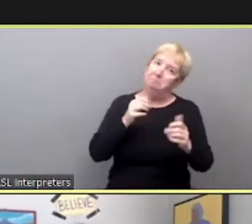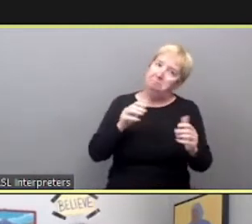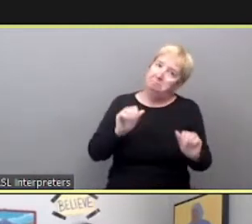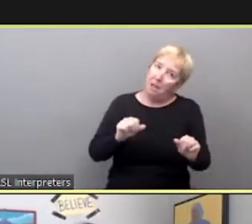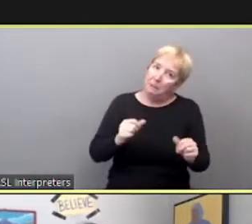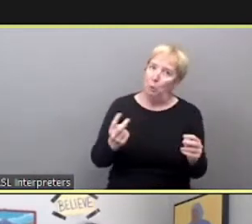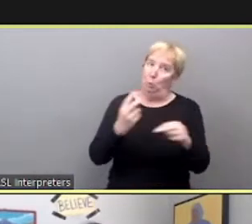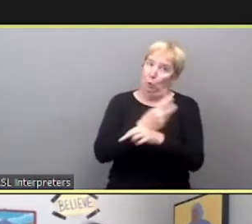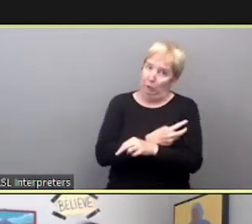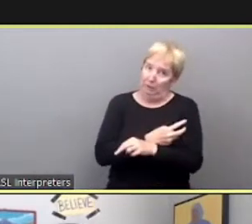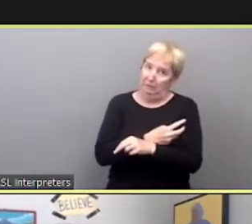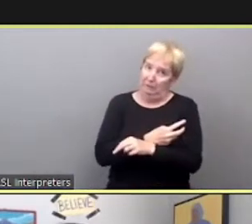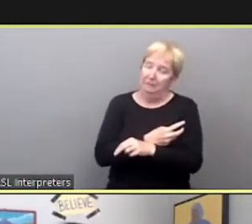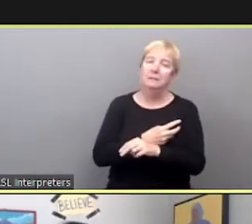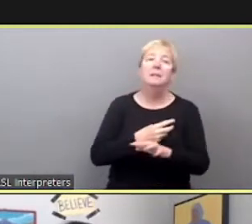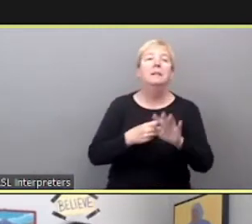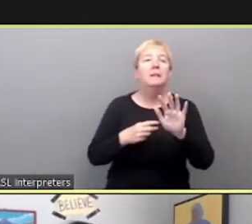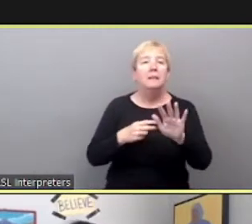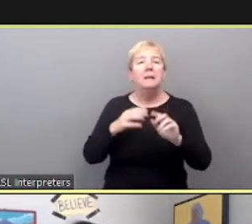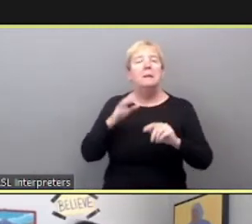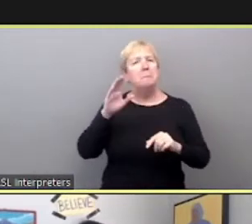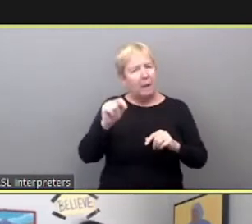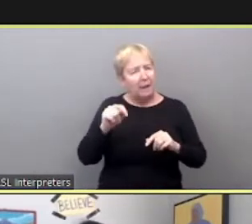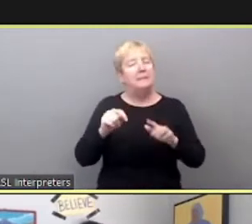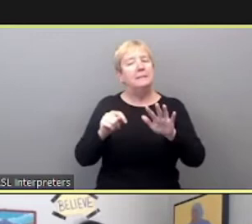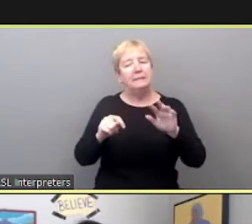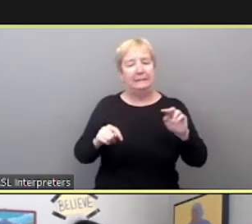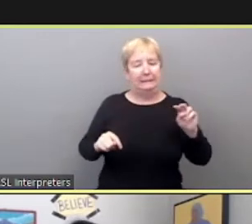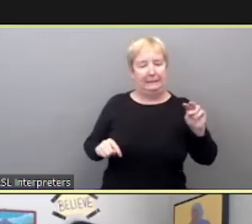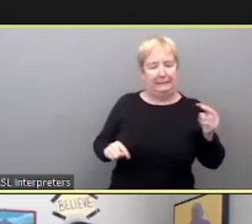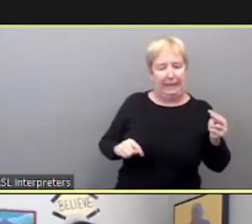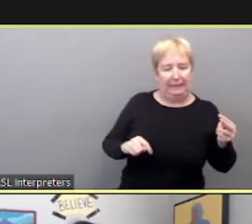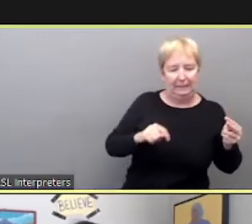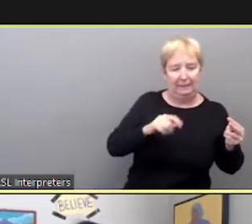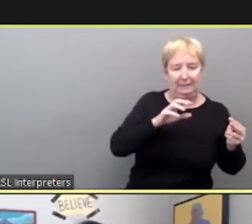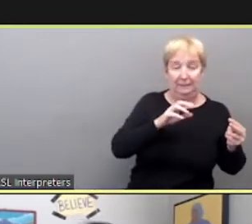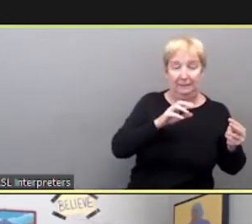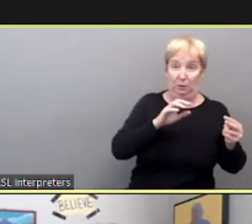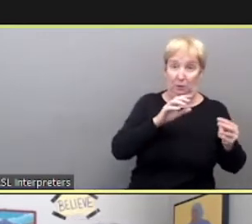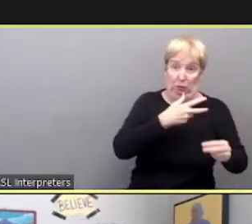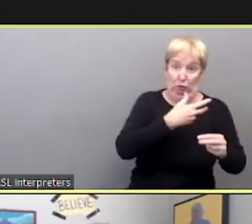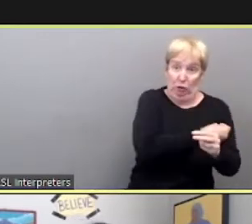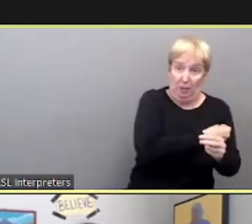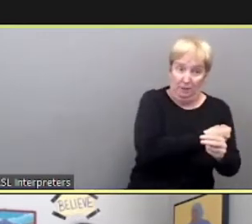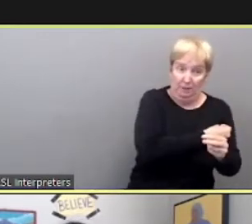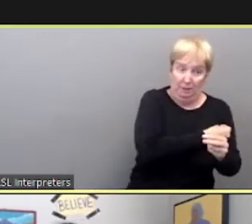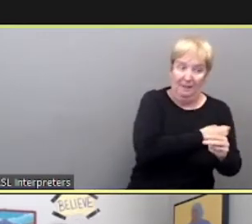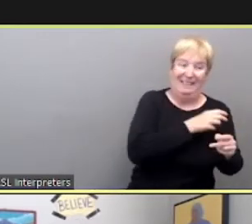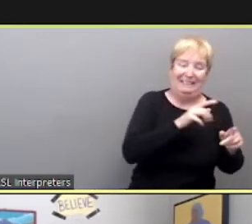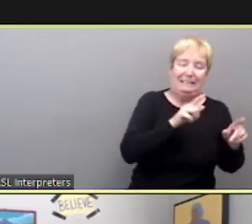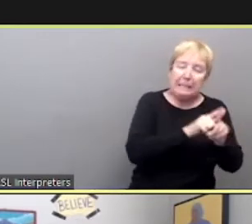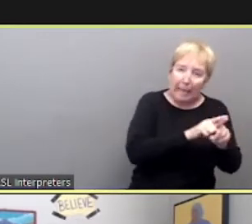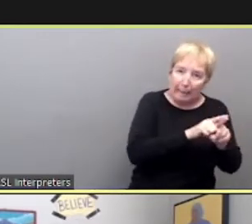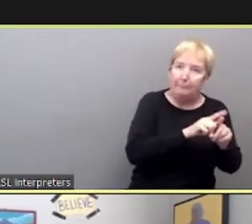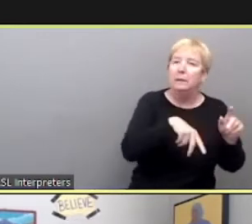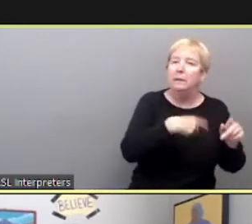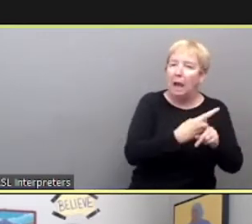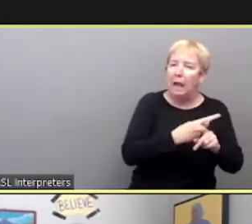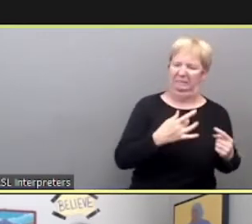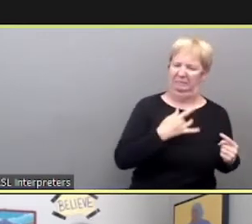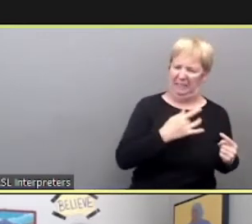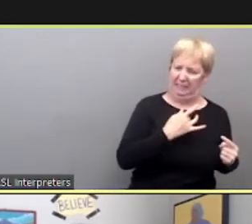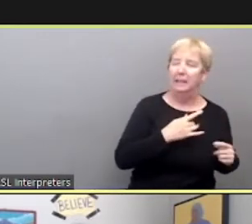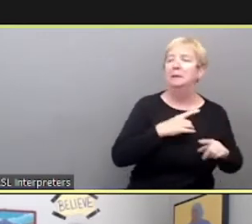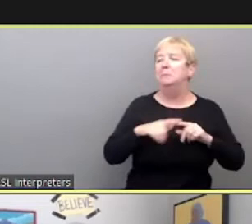CDC shows that actually second dose side effects can often be more intense than the first dose, but the third dose side effects are